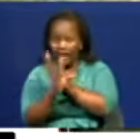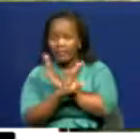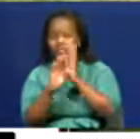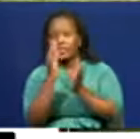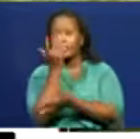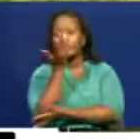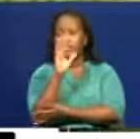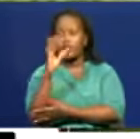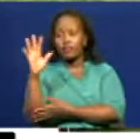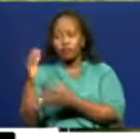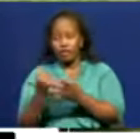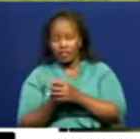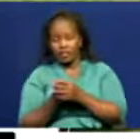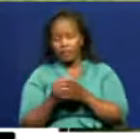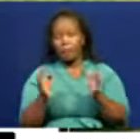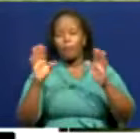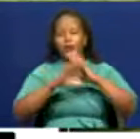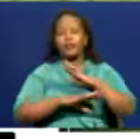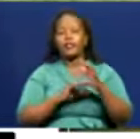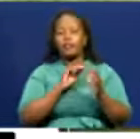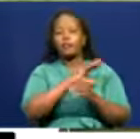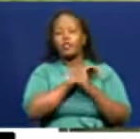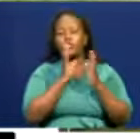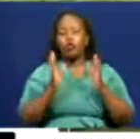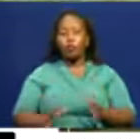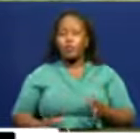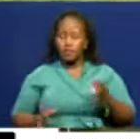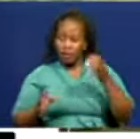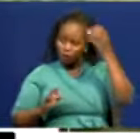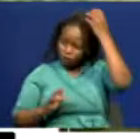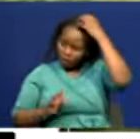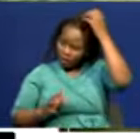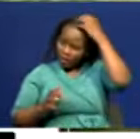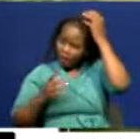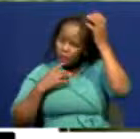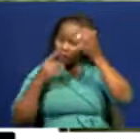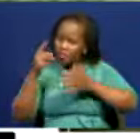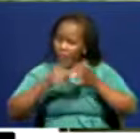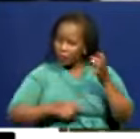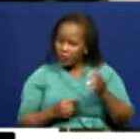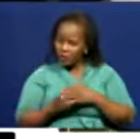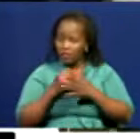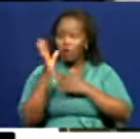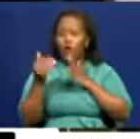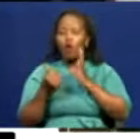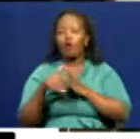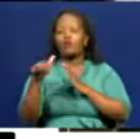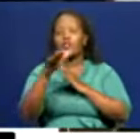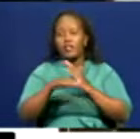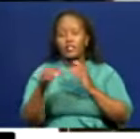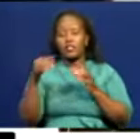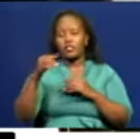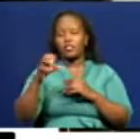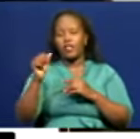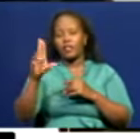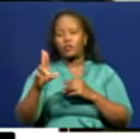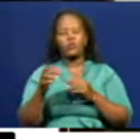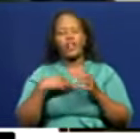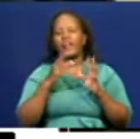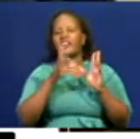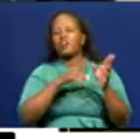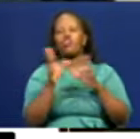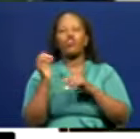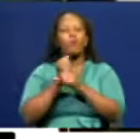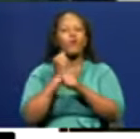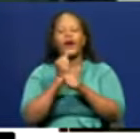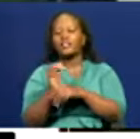Lamu West Deputy County Commissioner Gabriel Kioni said the affected officers are from Pandanguo GSU camp and were on their normal patrol in the